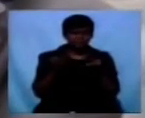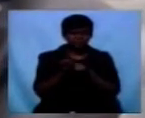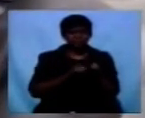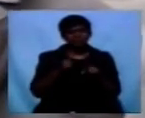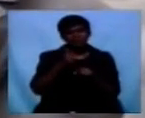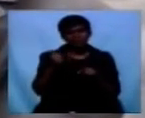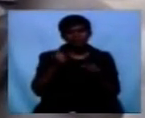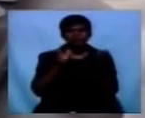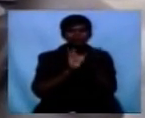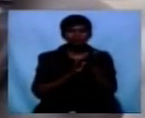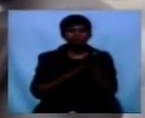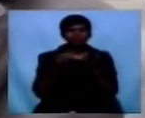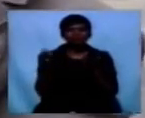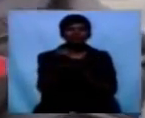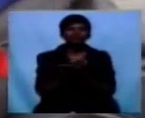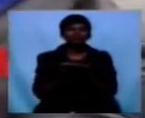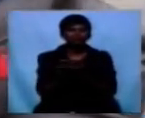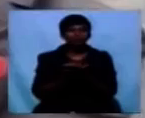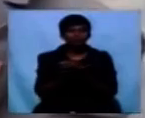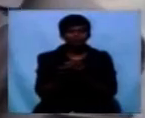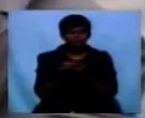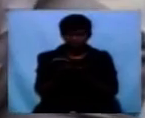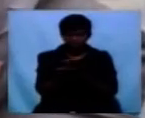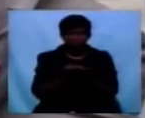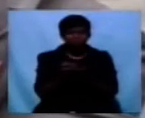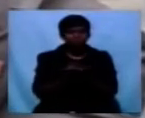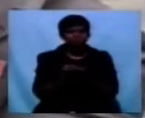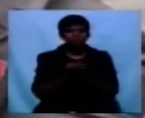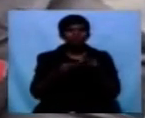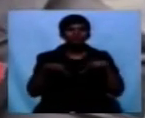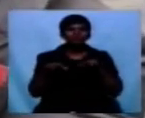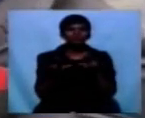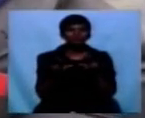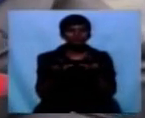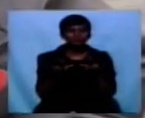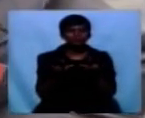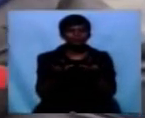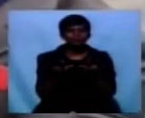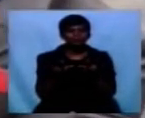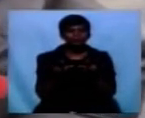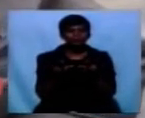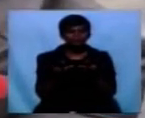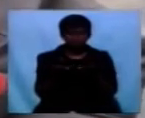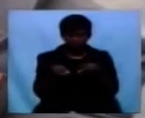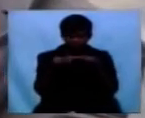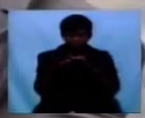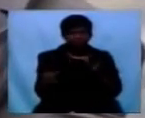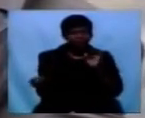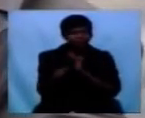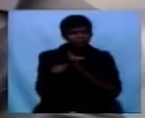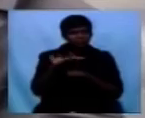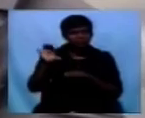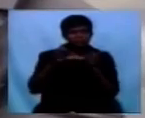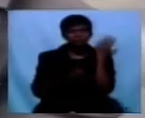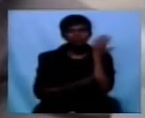school of economists also have said this is an economic road. Give it to the private sector. If we give it to the private sector to